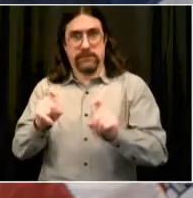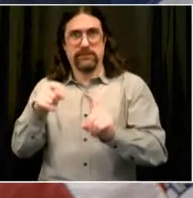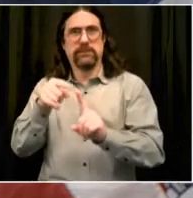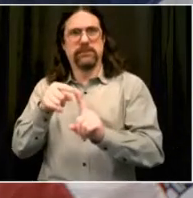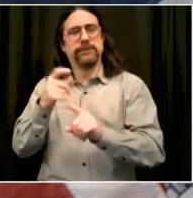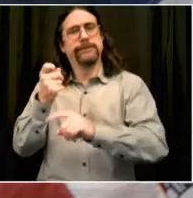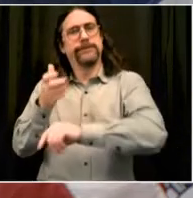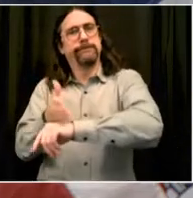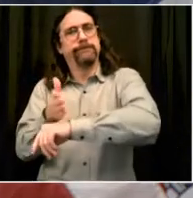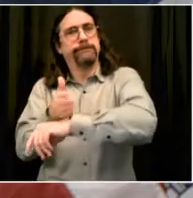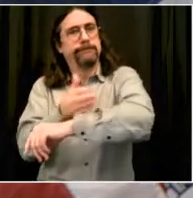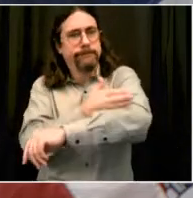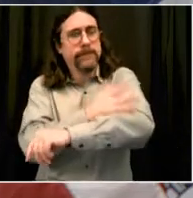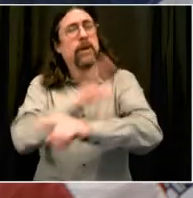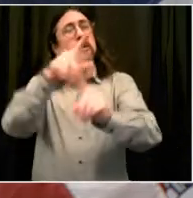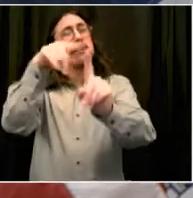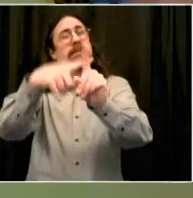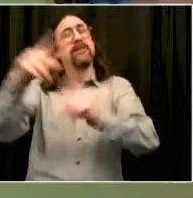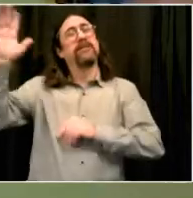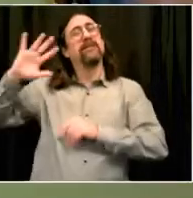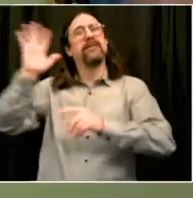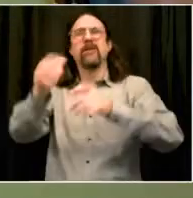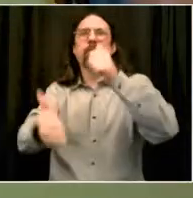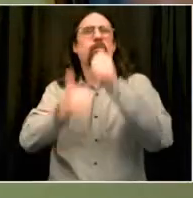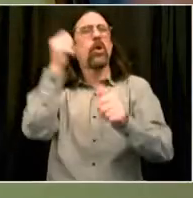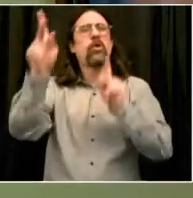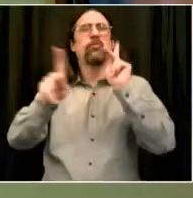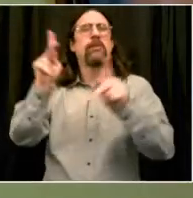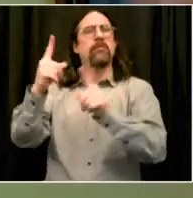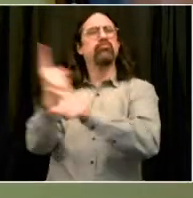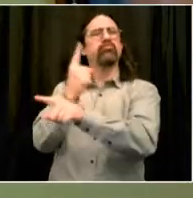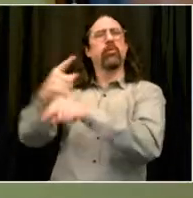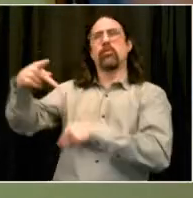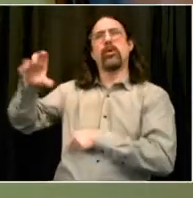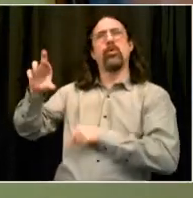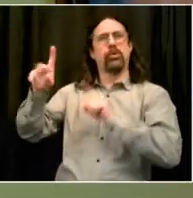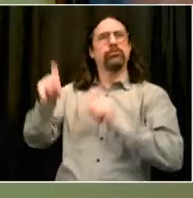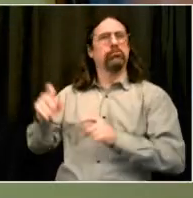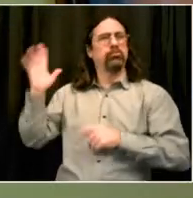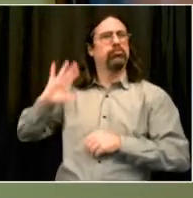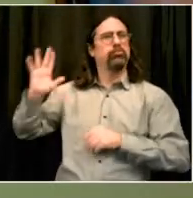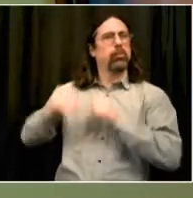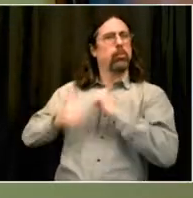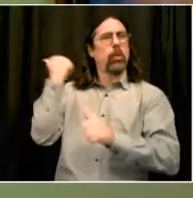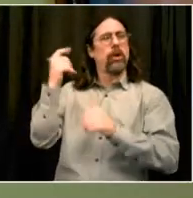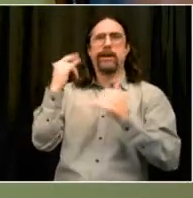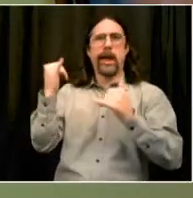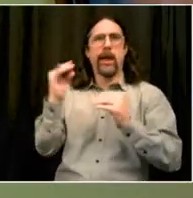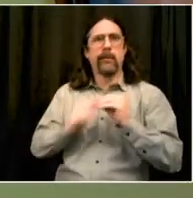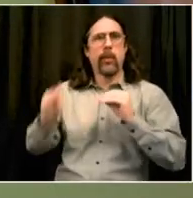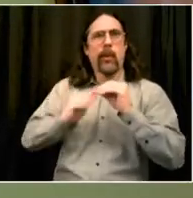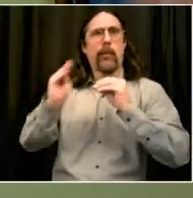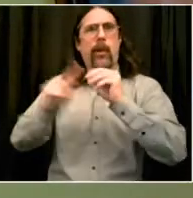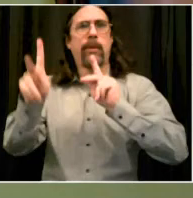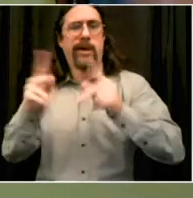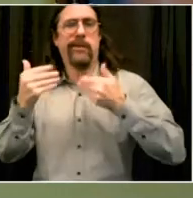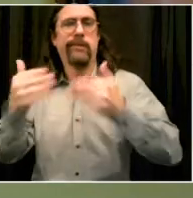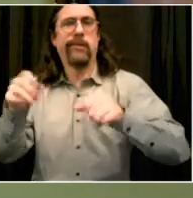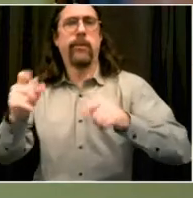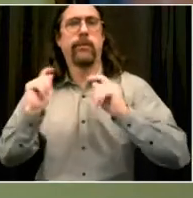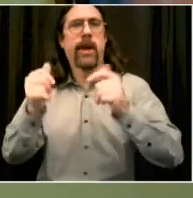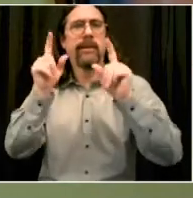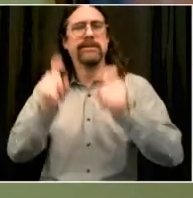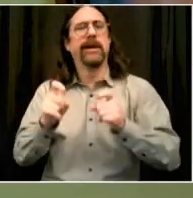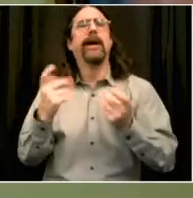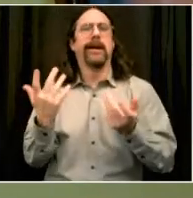Yeah, thank you for the question. So the way we've been managing antigen test results is to consider them both at the level